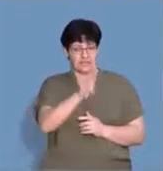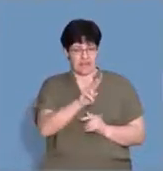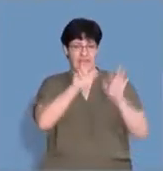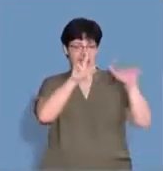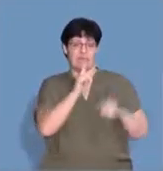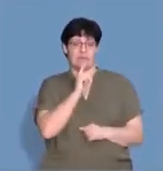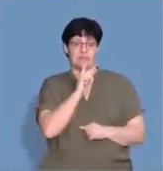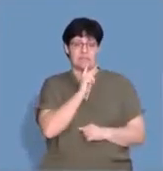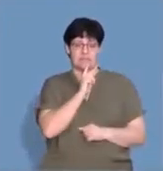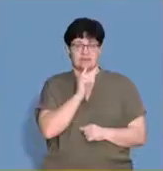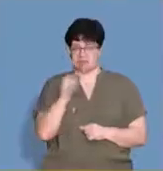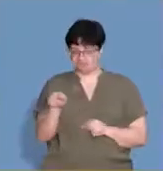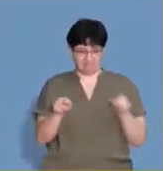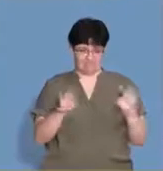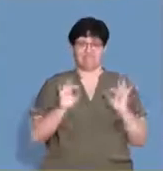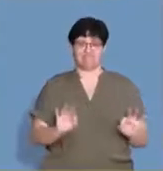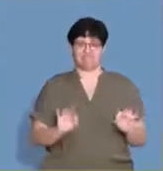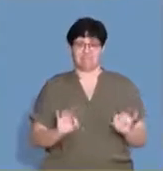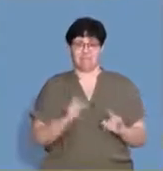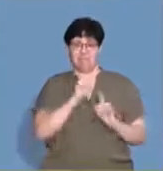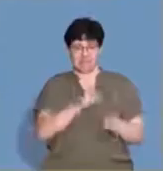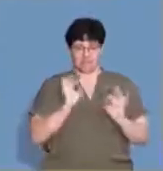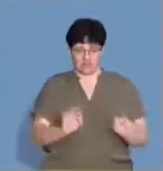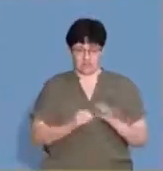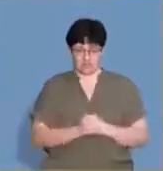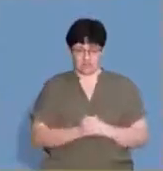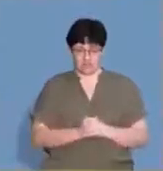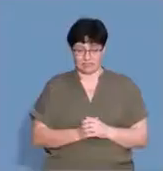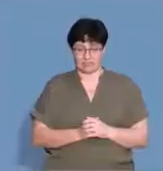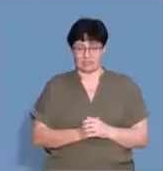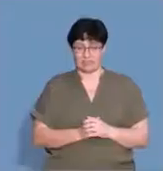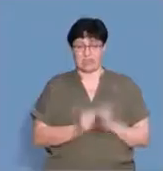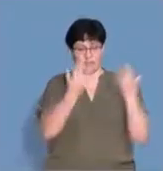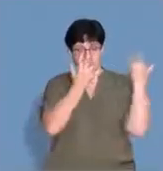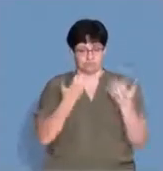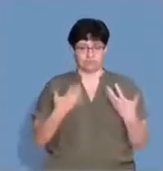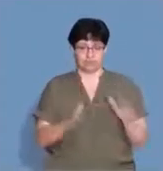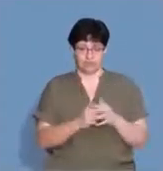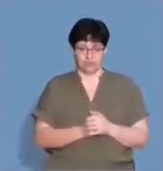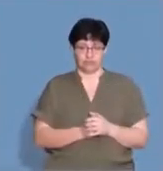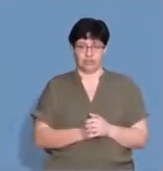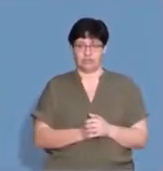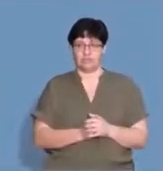that it's 8,000. So I've got my answer correct and I've done the calculations.